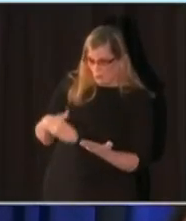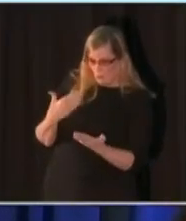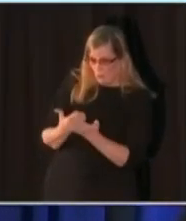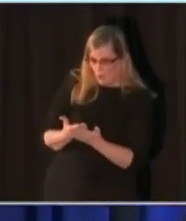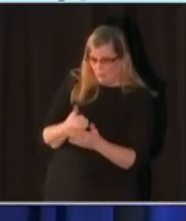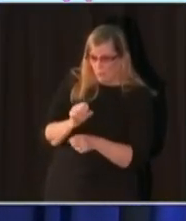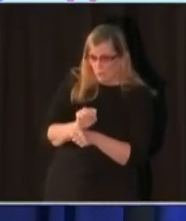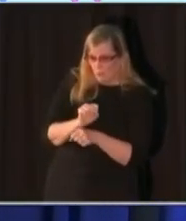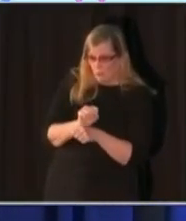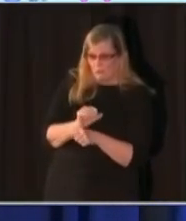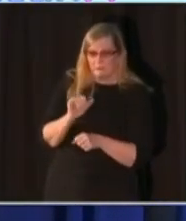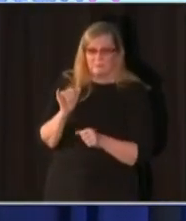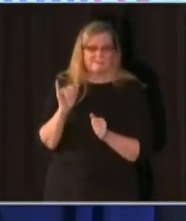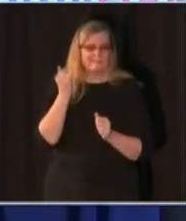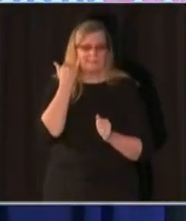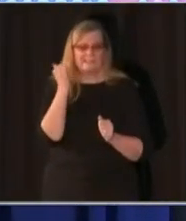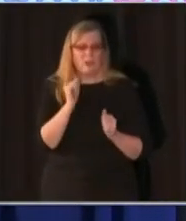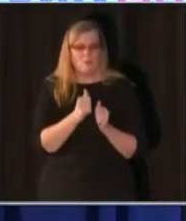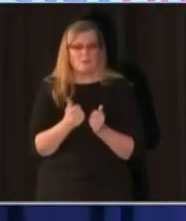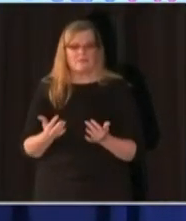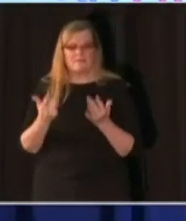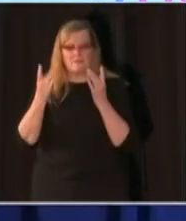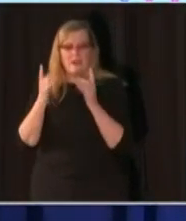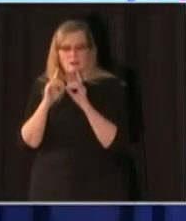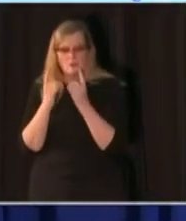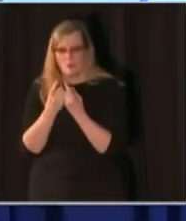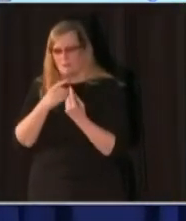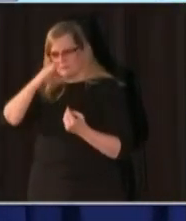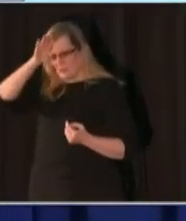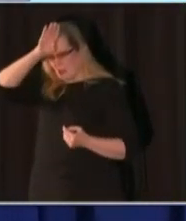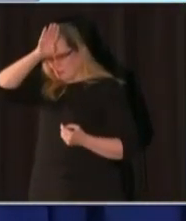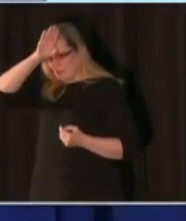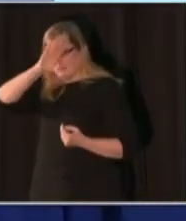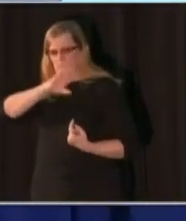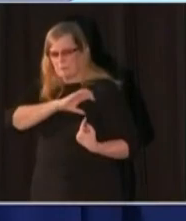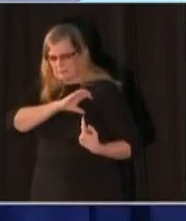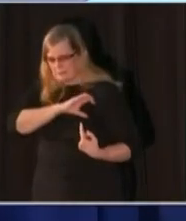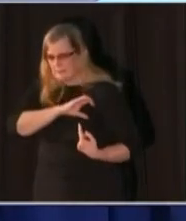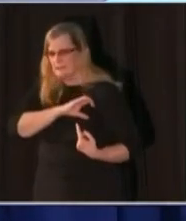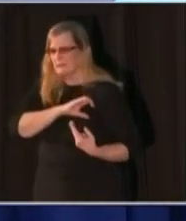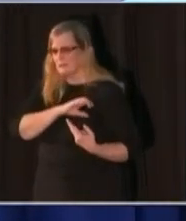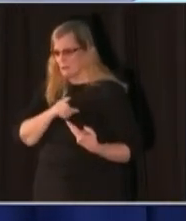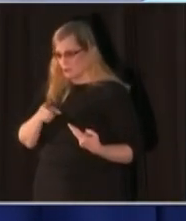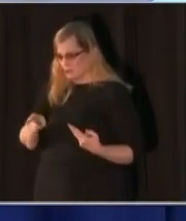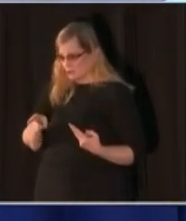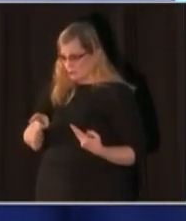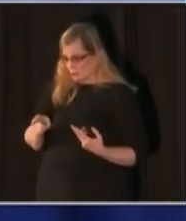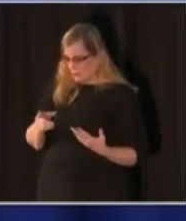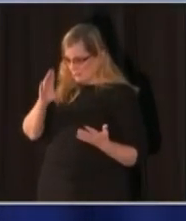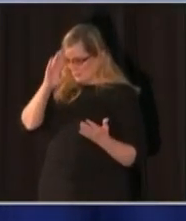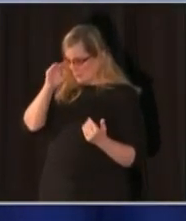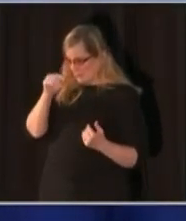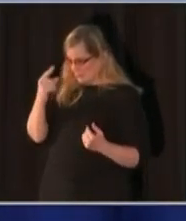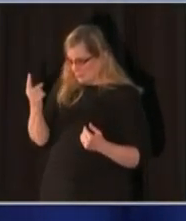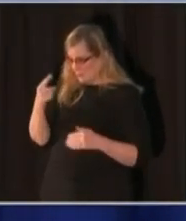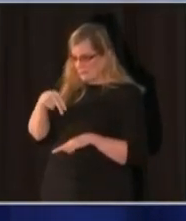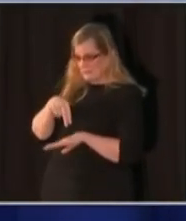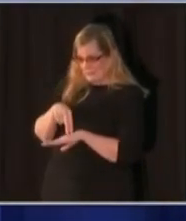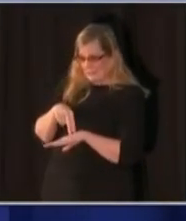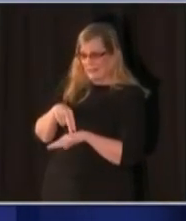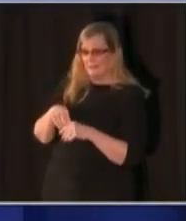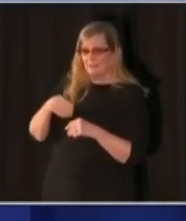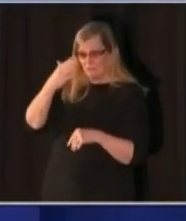doing with the firefighters and the police department. So you're expecting someone to be at the door as these employees